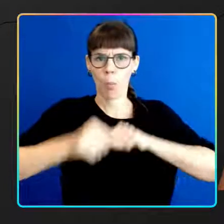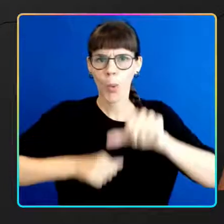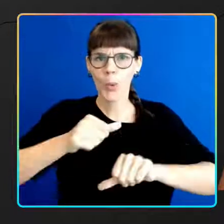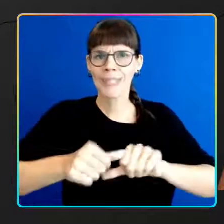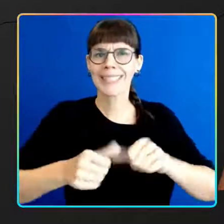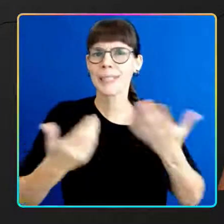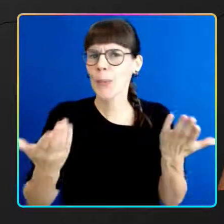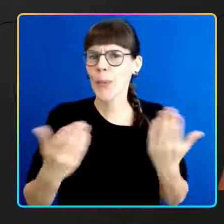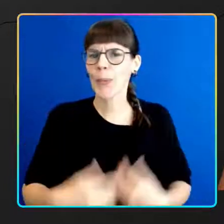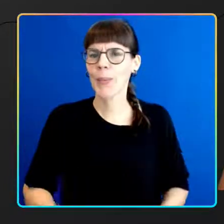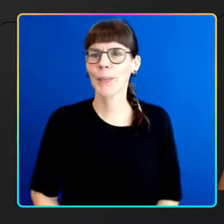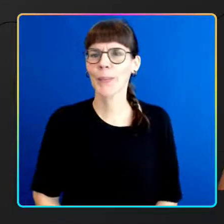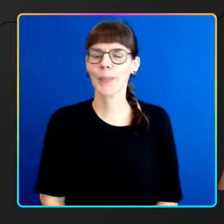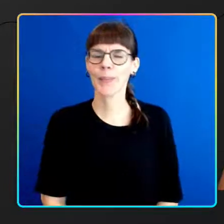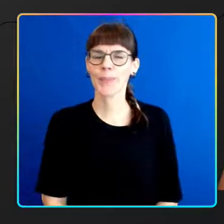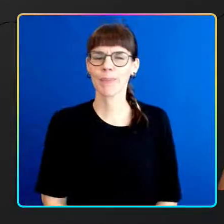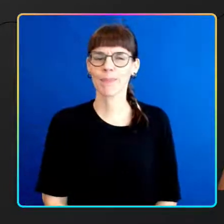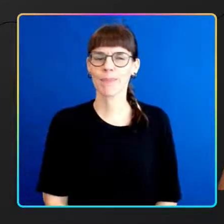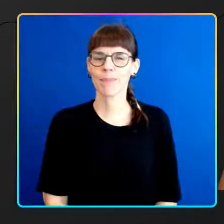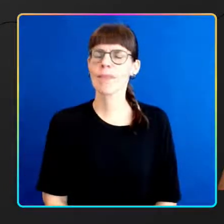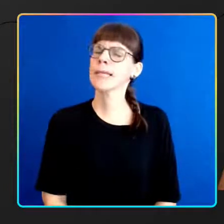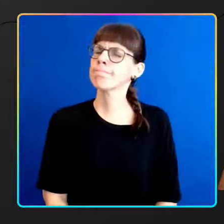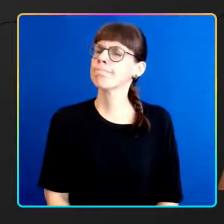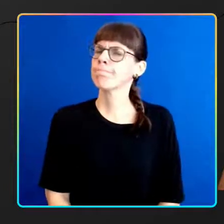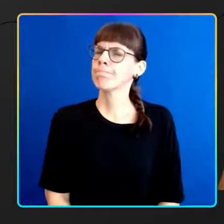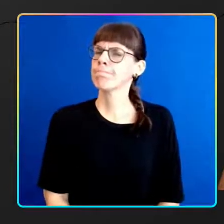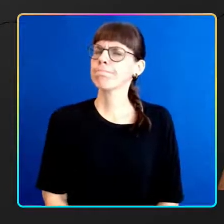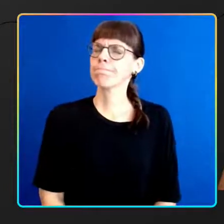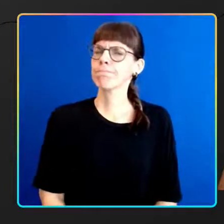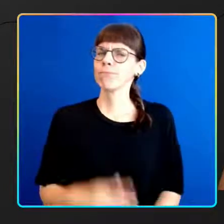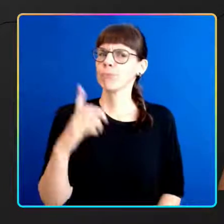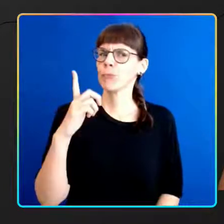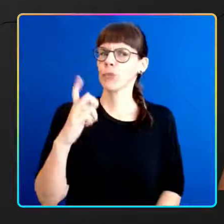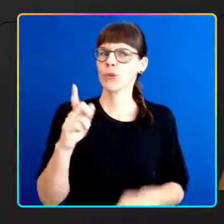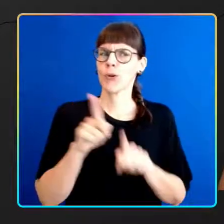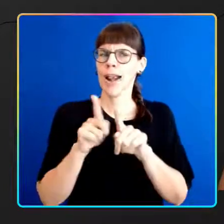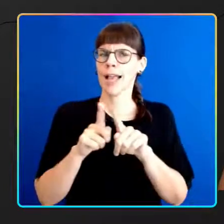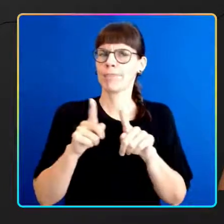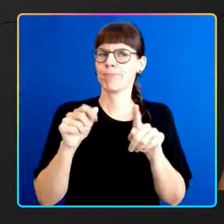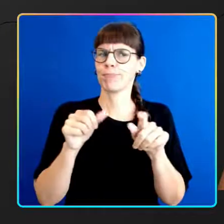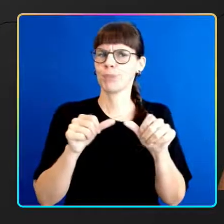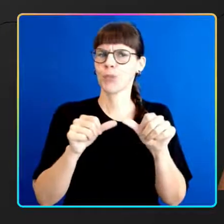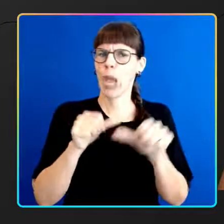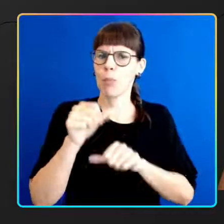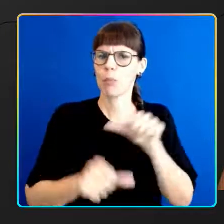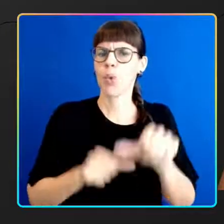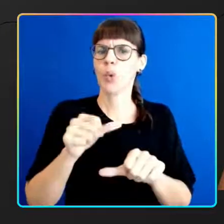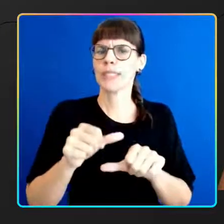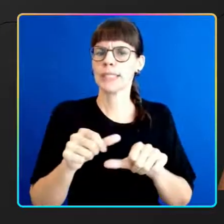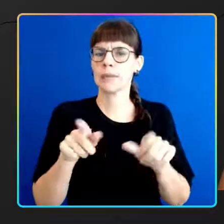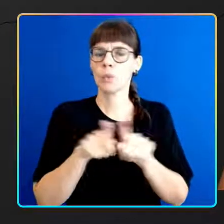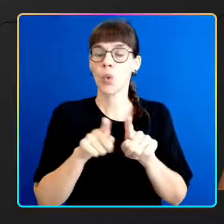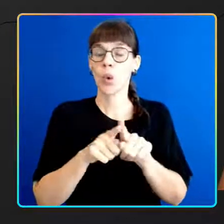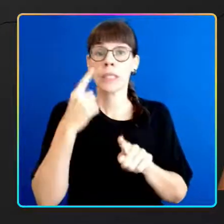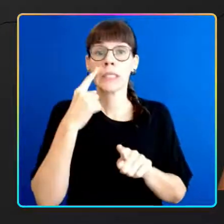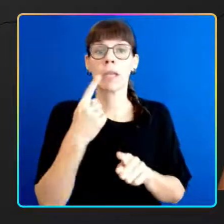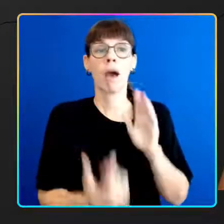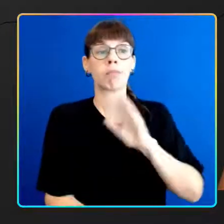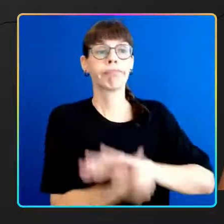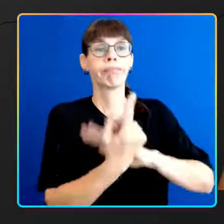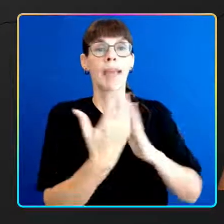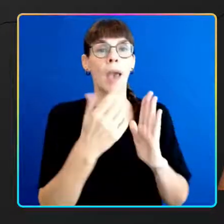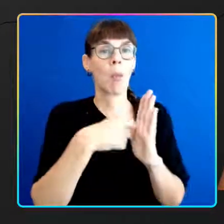Yeah, it's a start with a process, but at the same time, it's kind of the project that I face or the